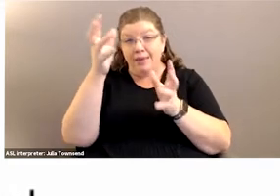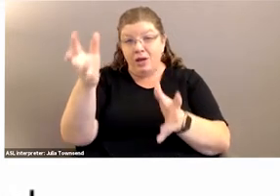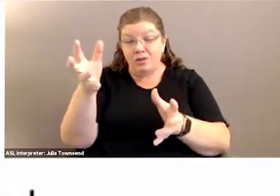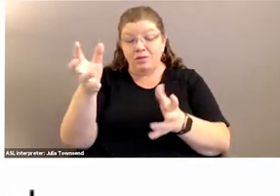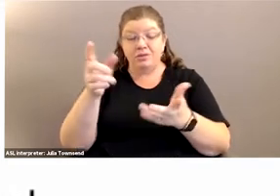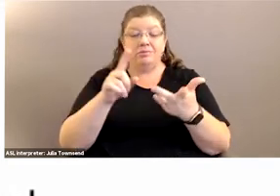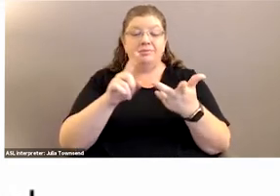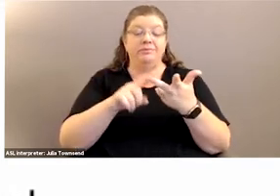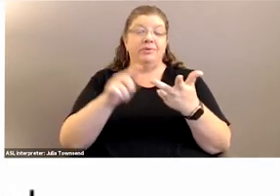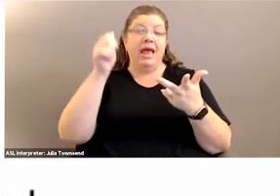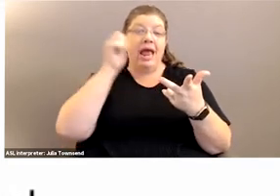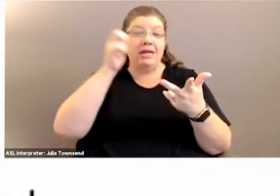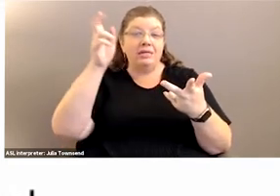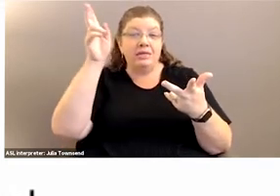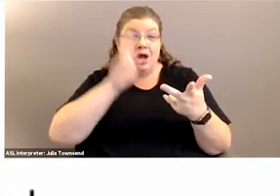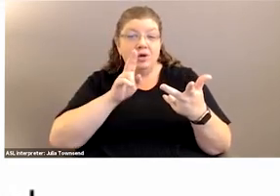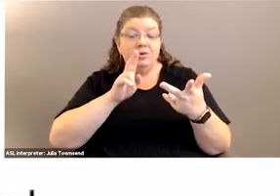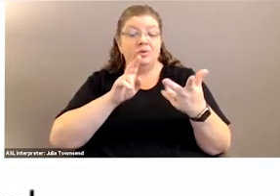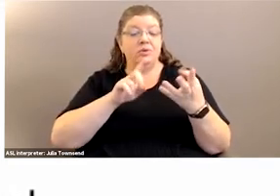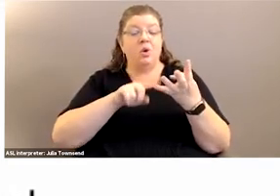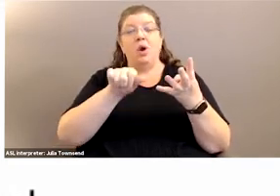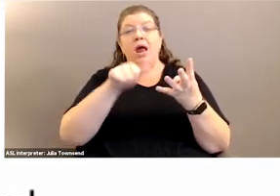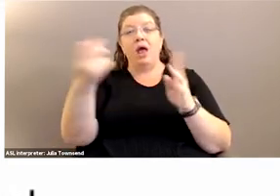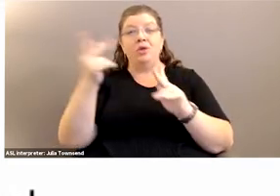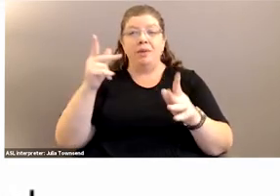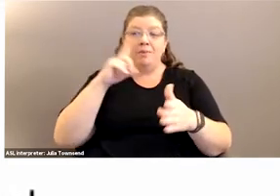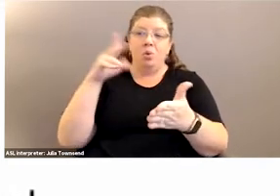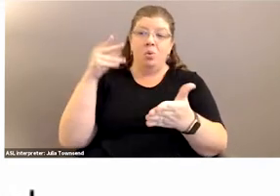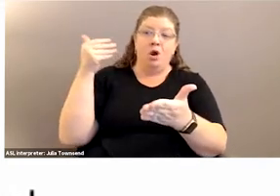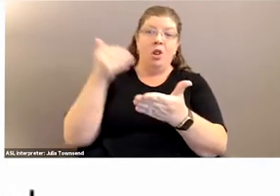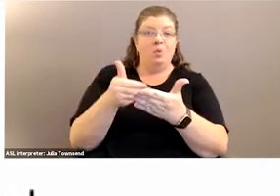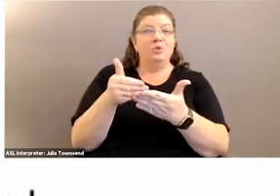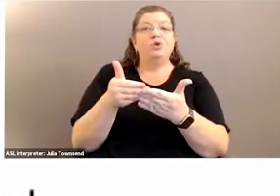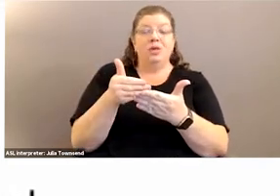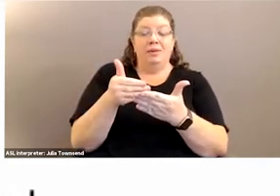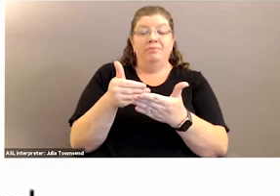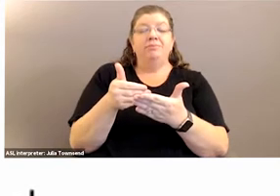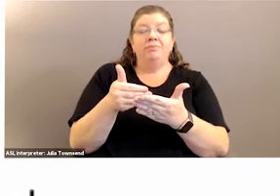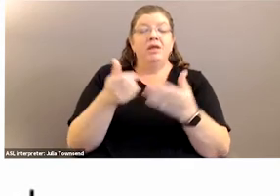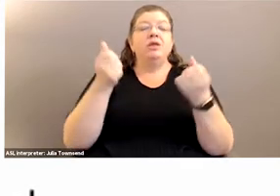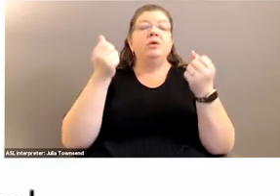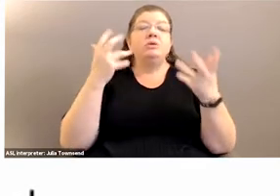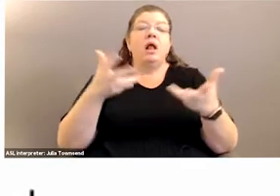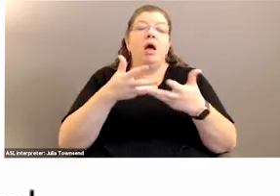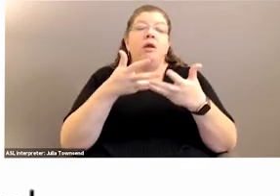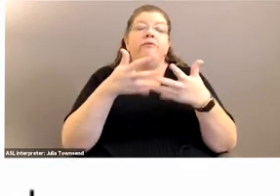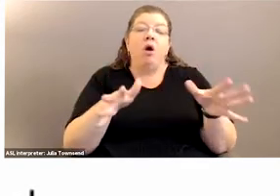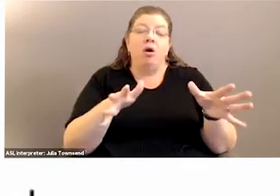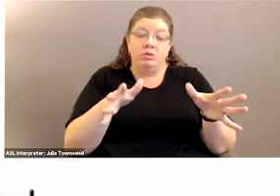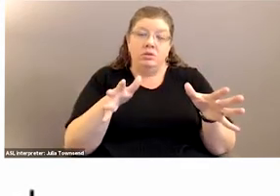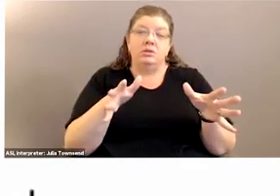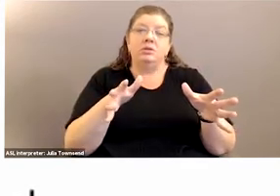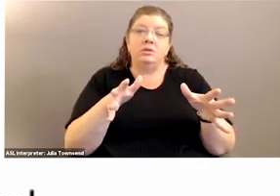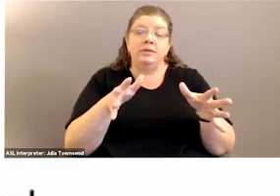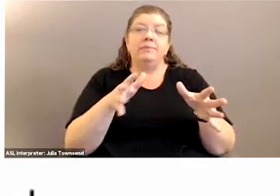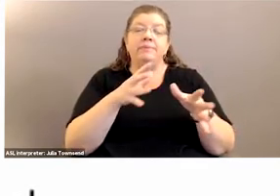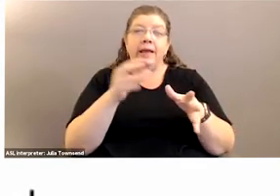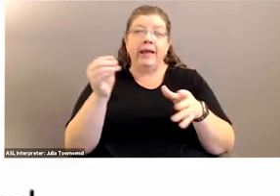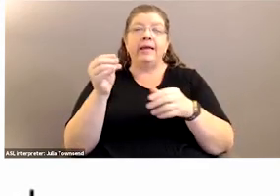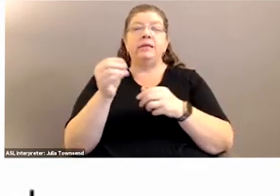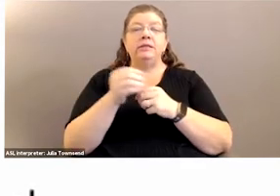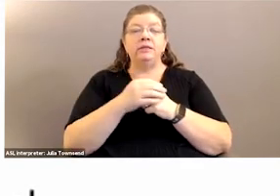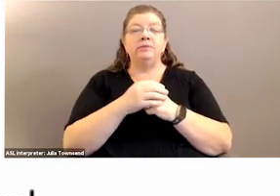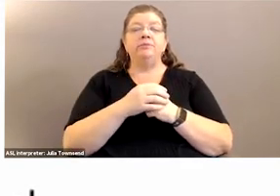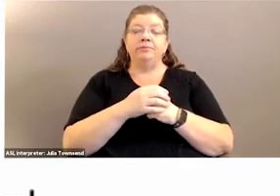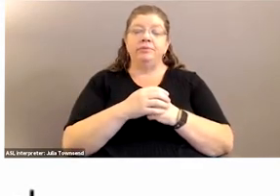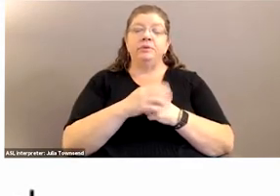and aunts and uncles and other people who were close to them there's a lot of loss and um